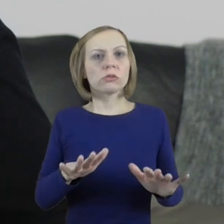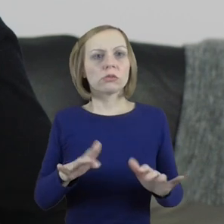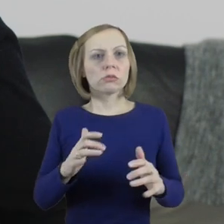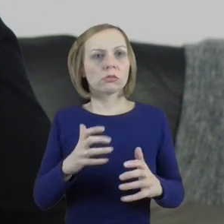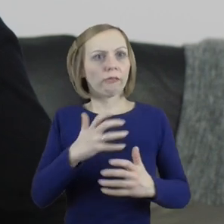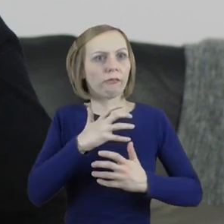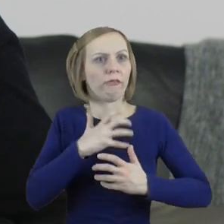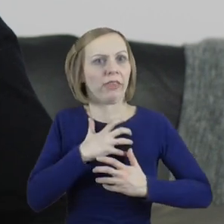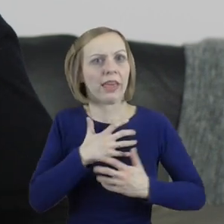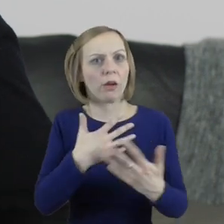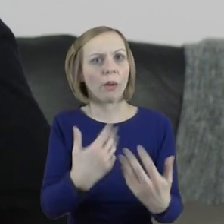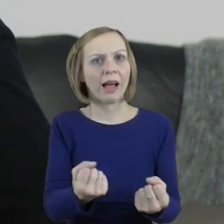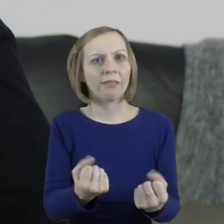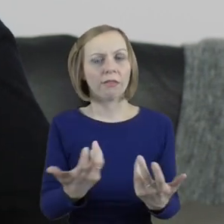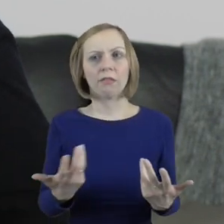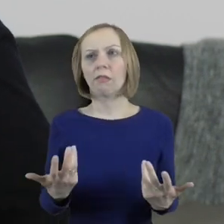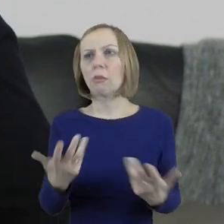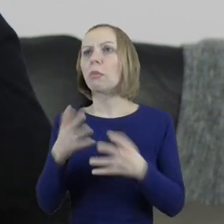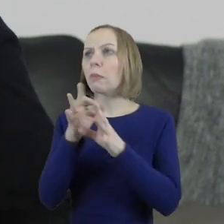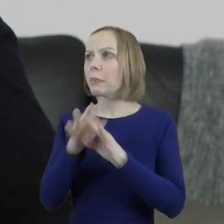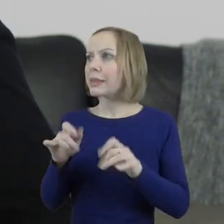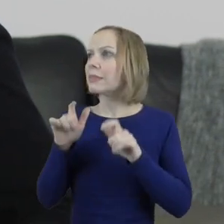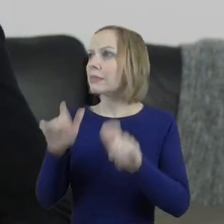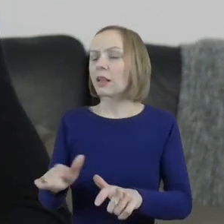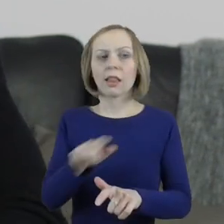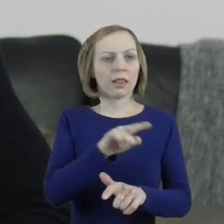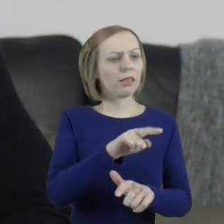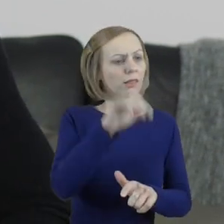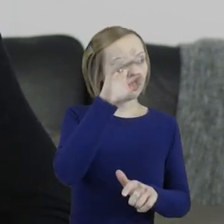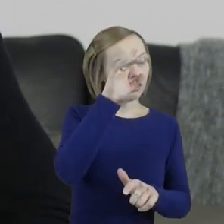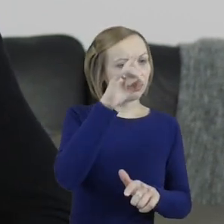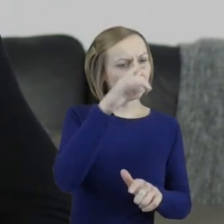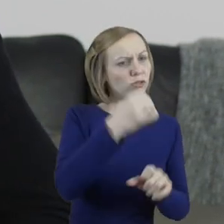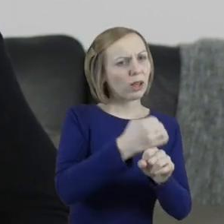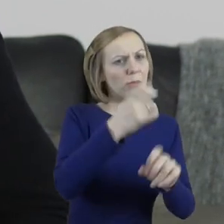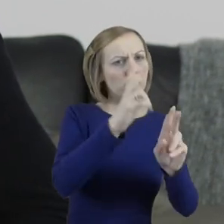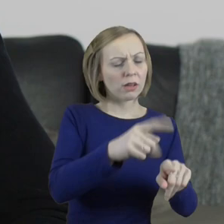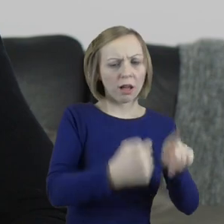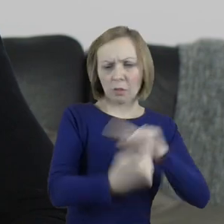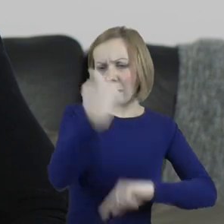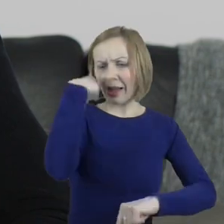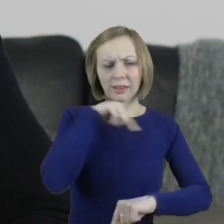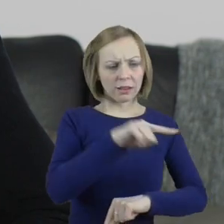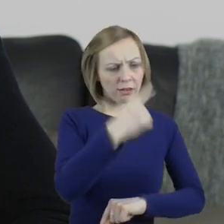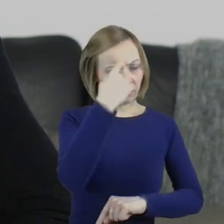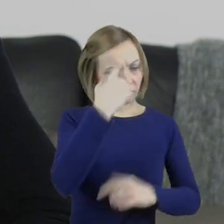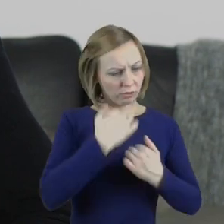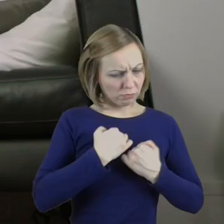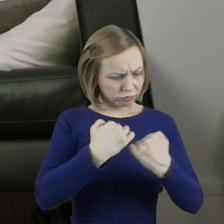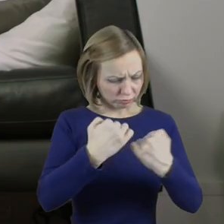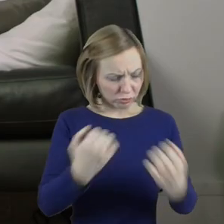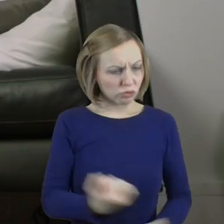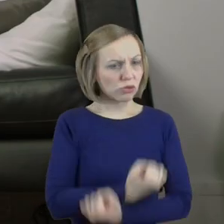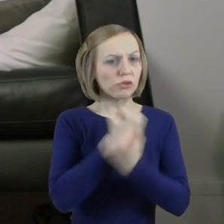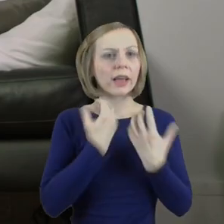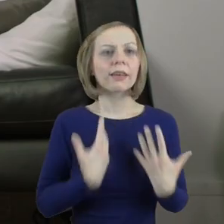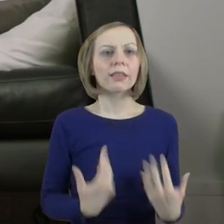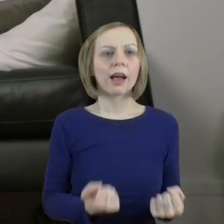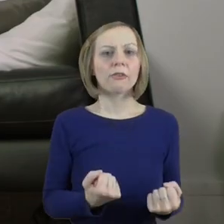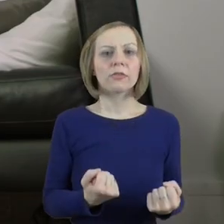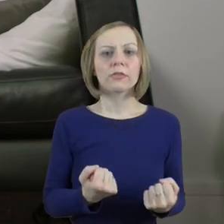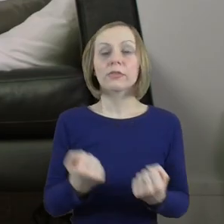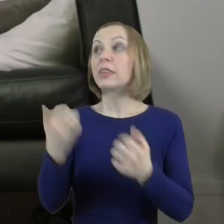fear. You know, when Gemma died, when I look back on it, I found a strength that I didn't even recognize in myself. And Jesus